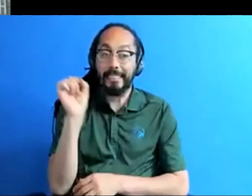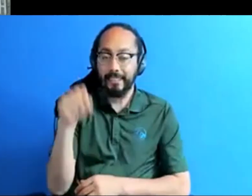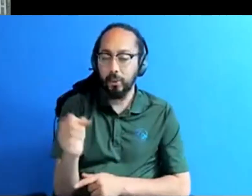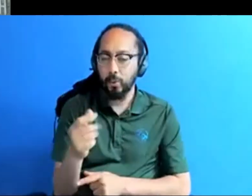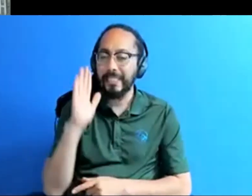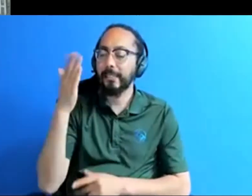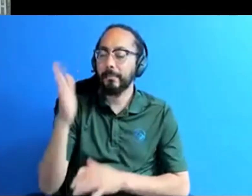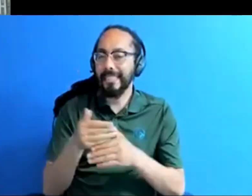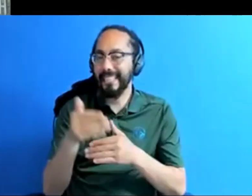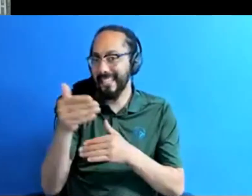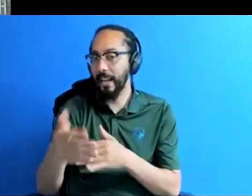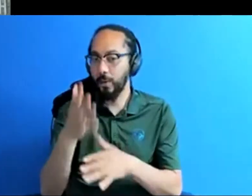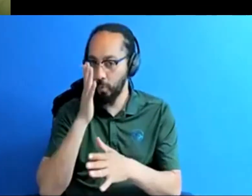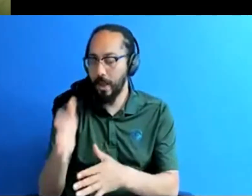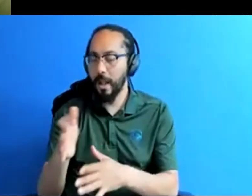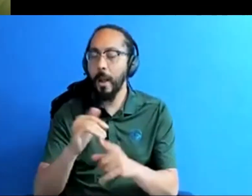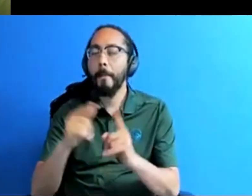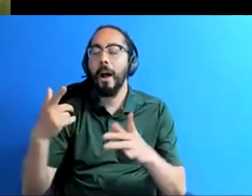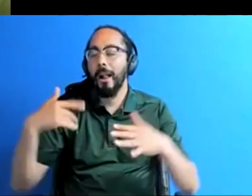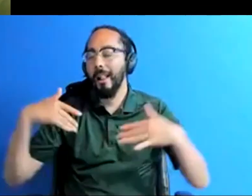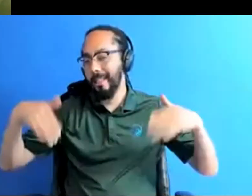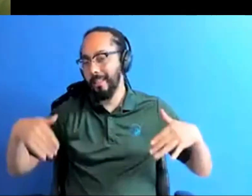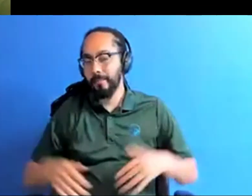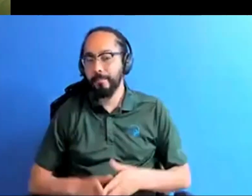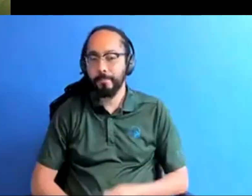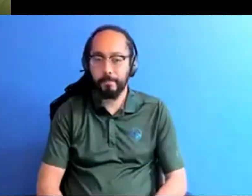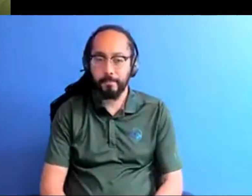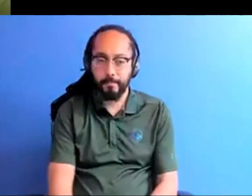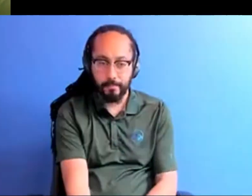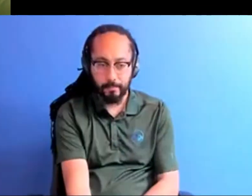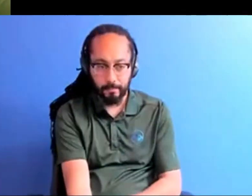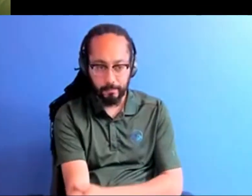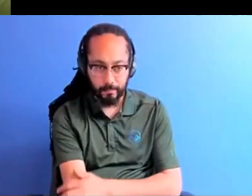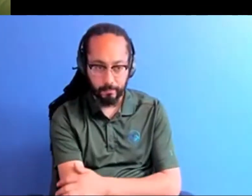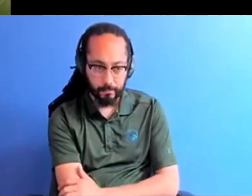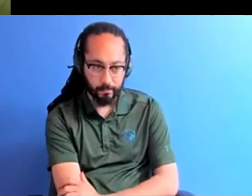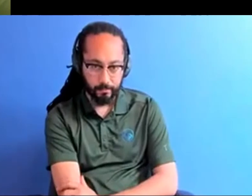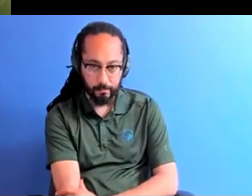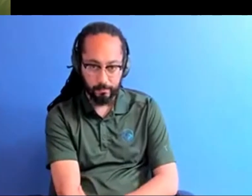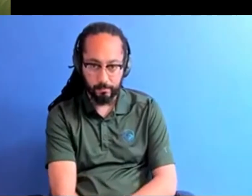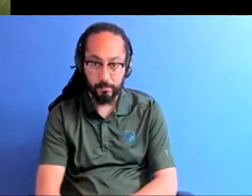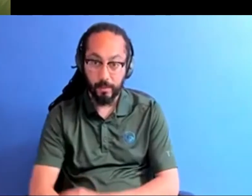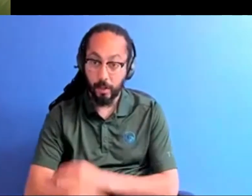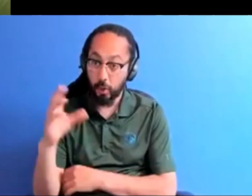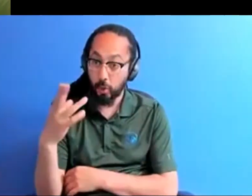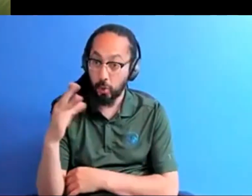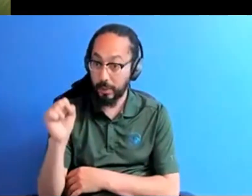We're just not there yet. Okay, Chris, over at the Ballet.